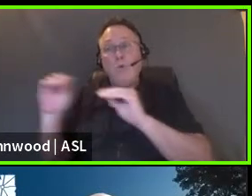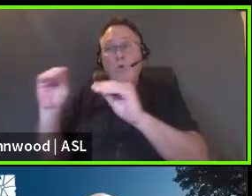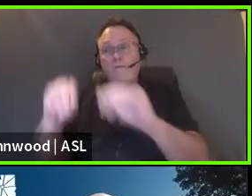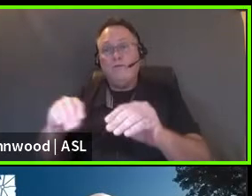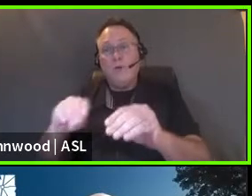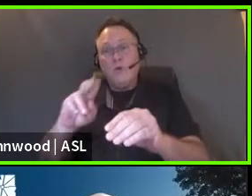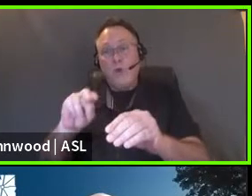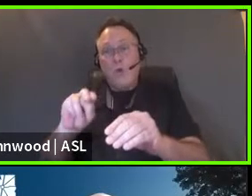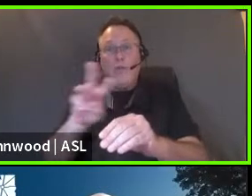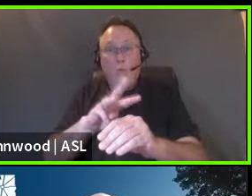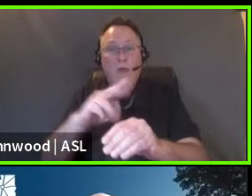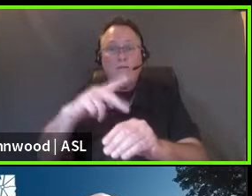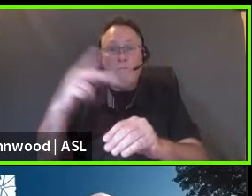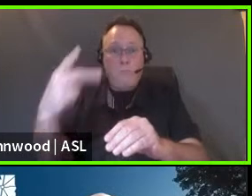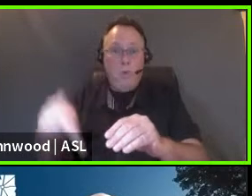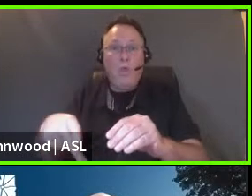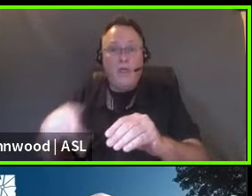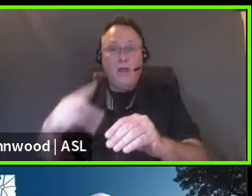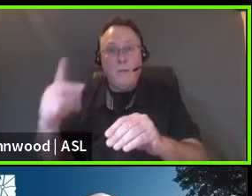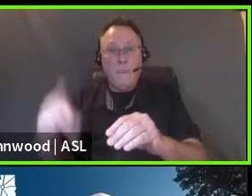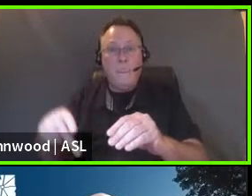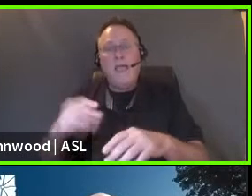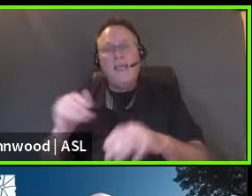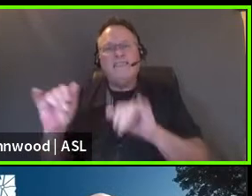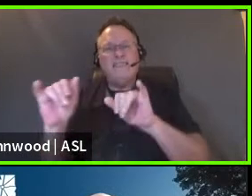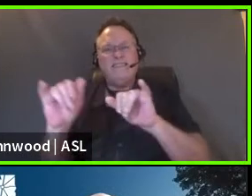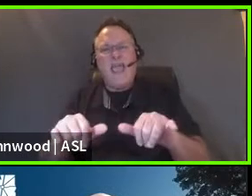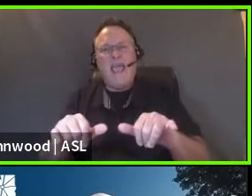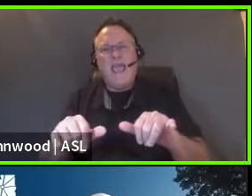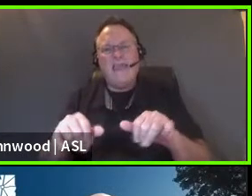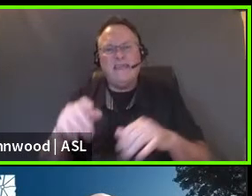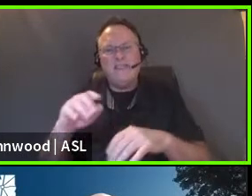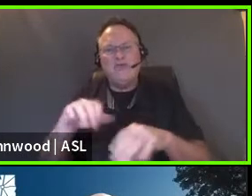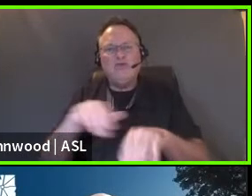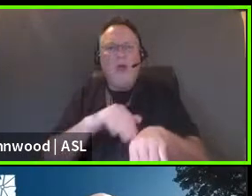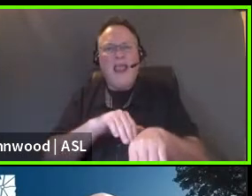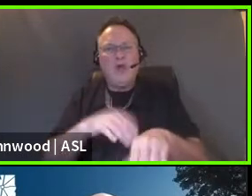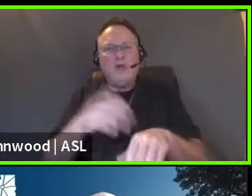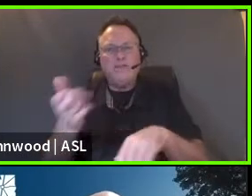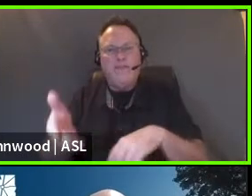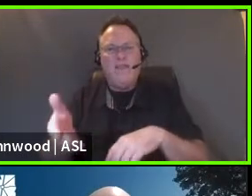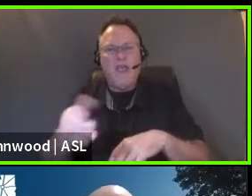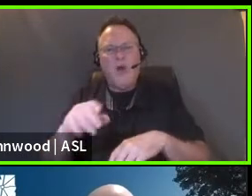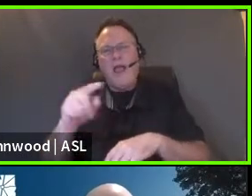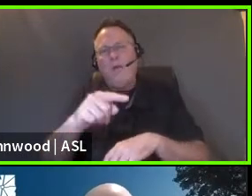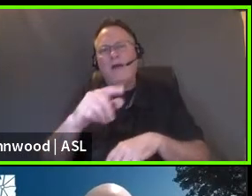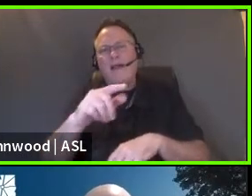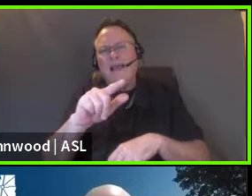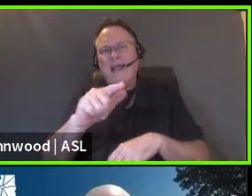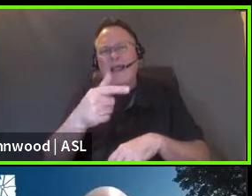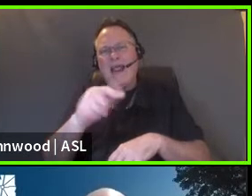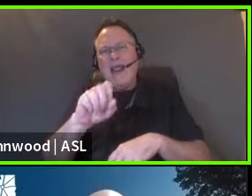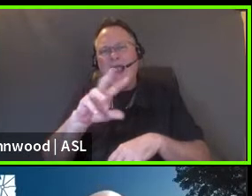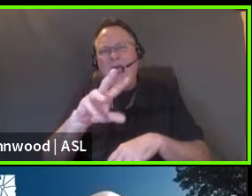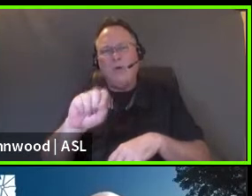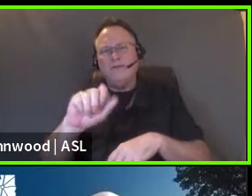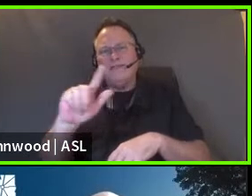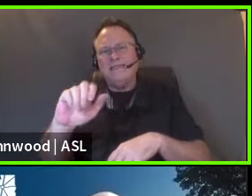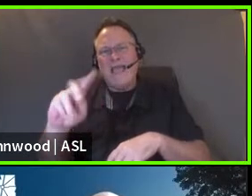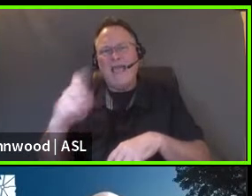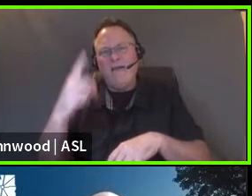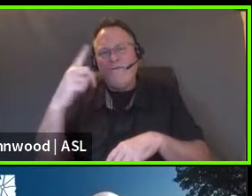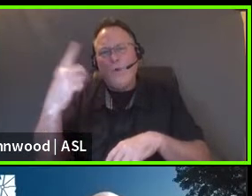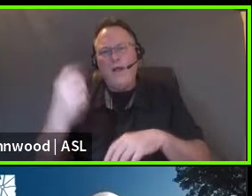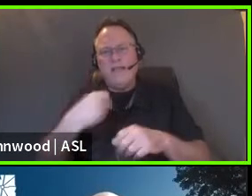Portland and stayed in trailers over in Giles Lake for a year.